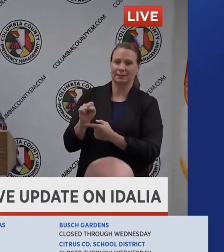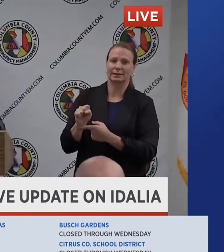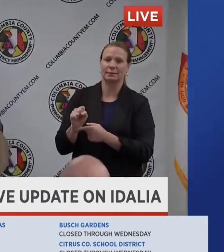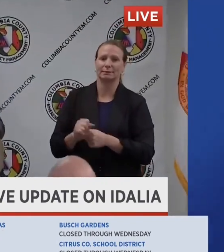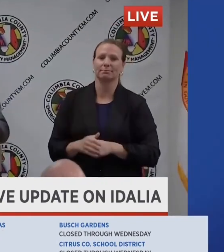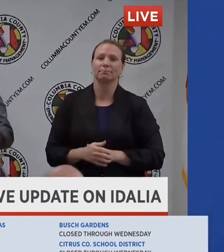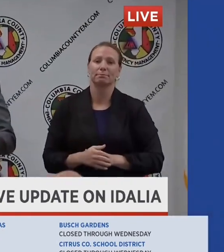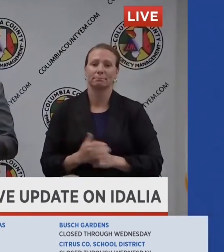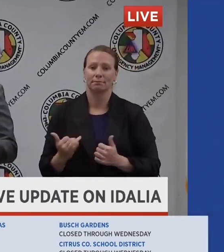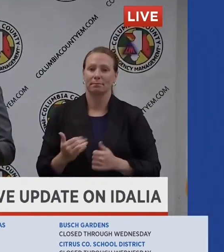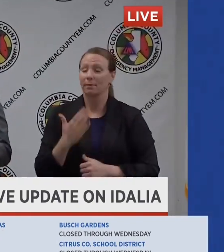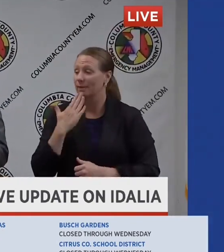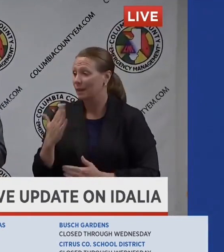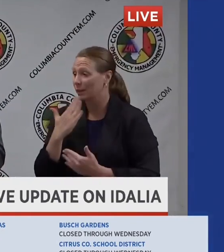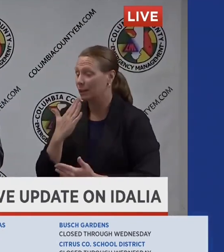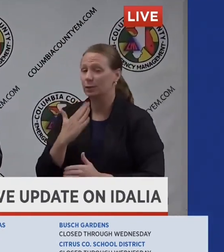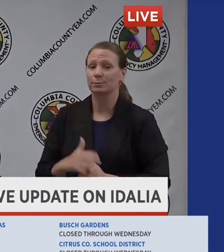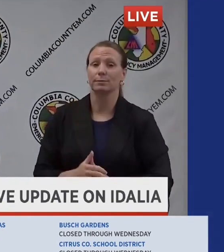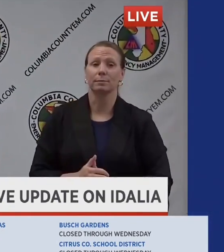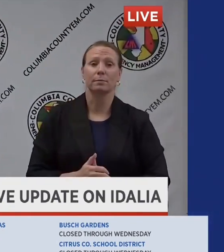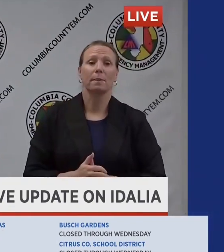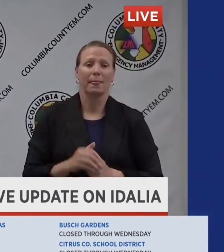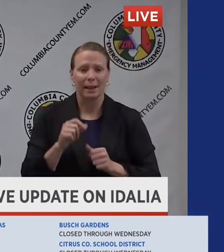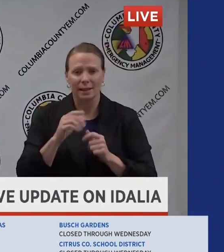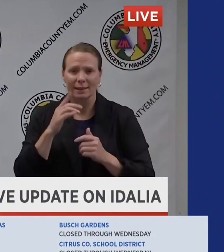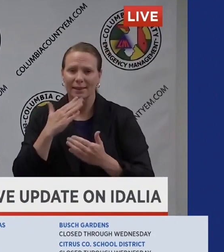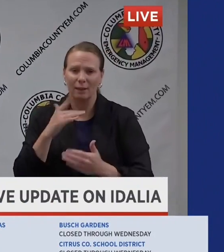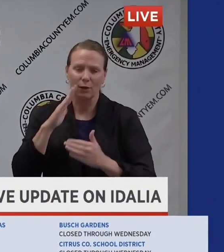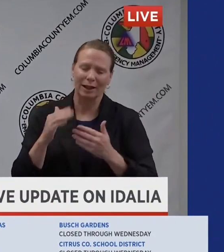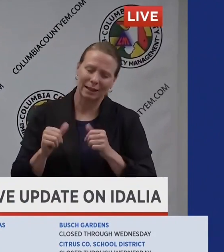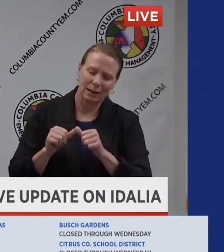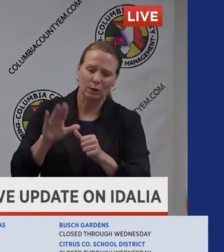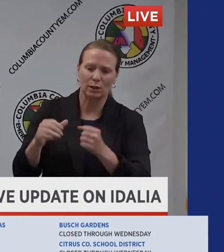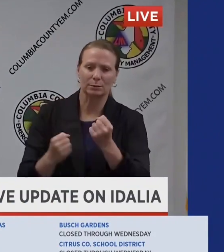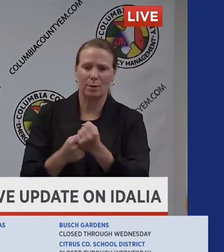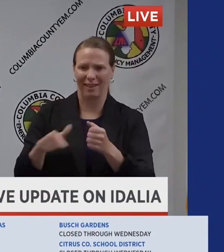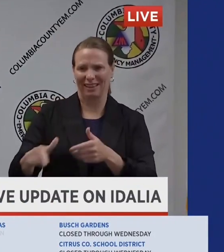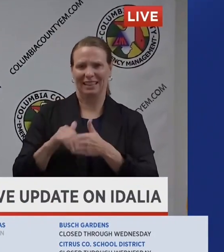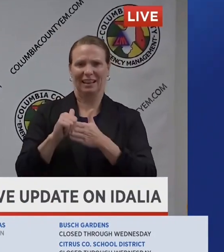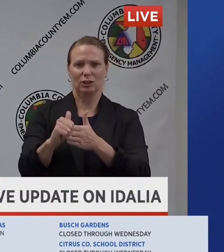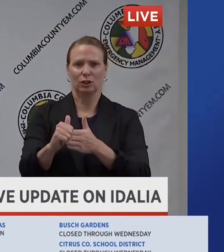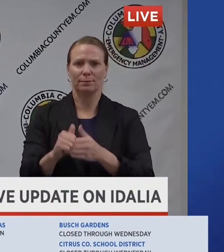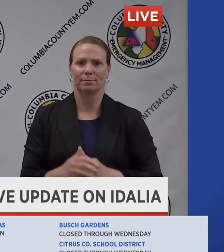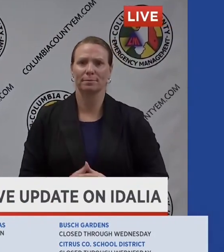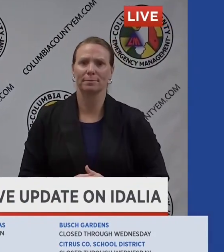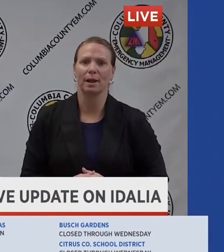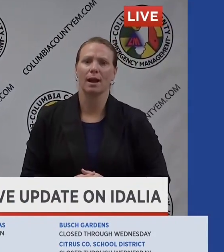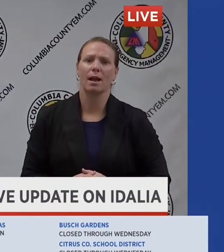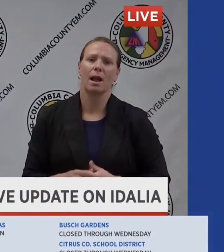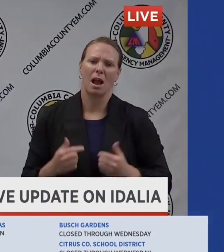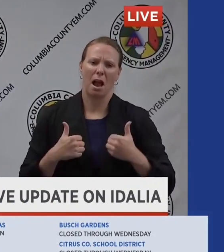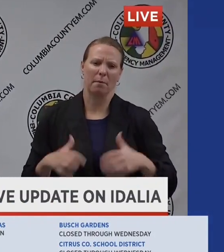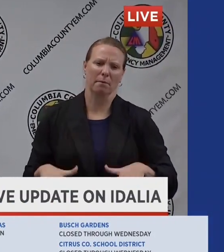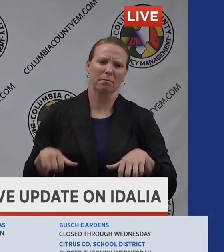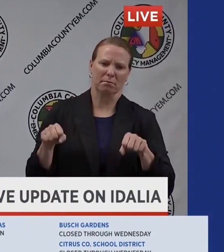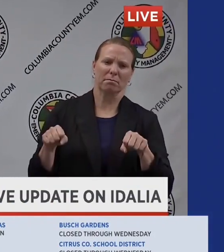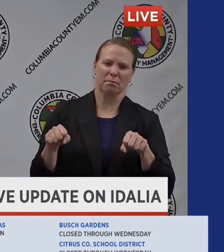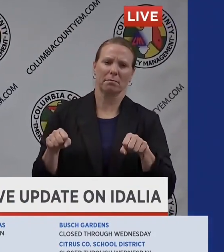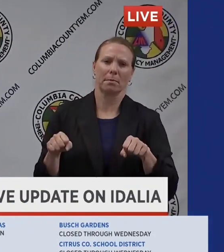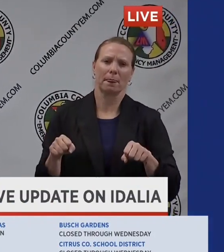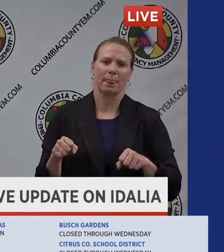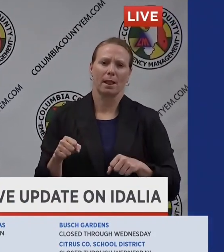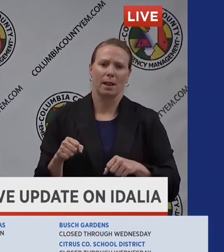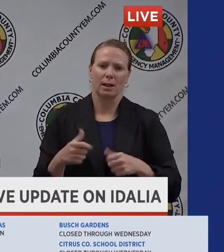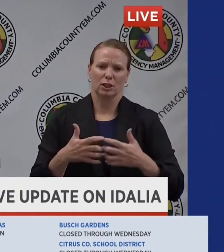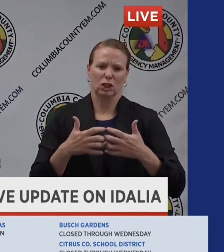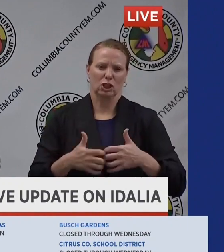Thank you, Governor, and thank you for your continued support and leadership in this disaster. I'm going to pick up where the governor left off about generator safety again.